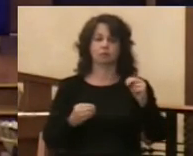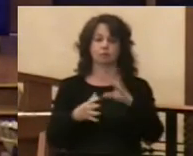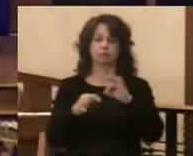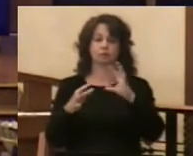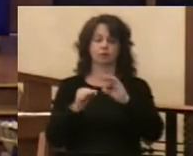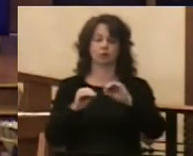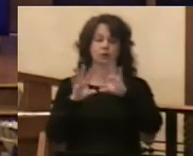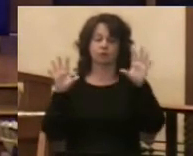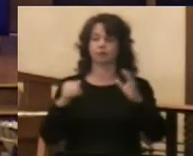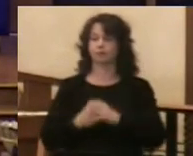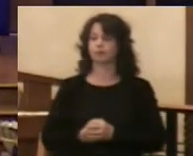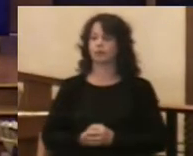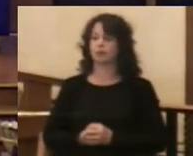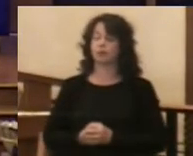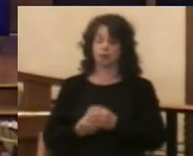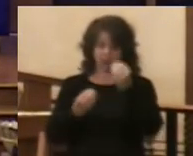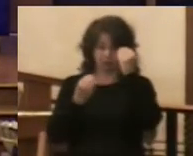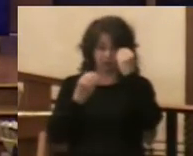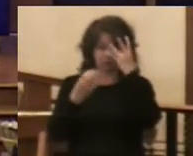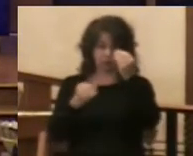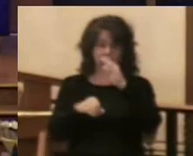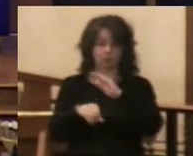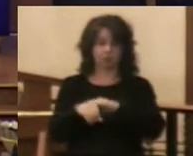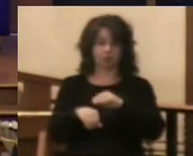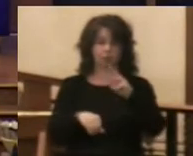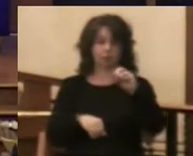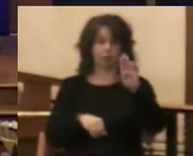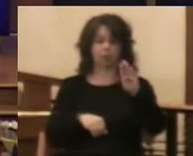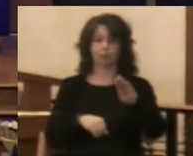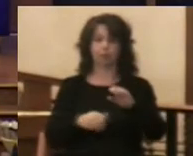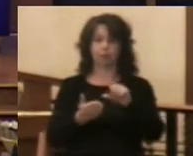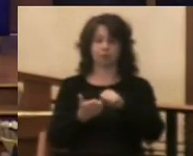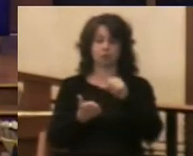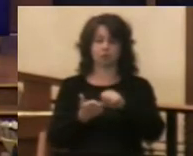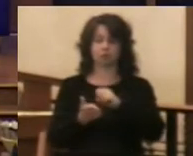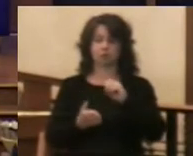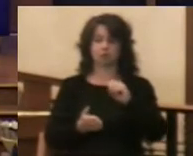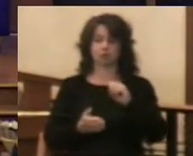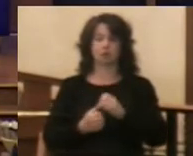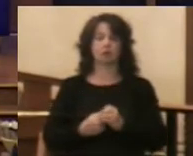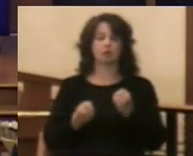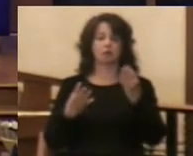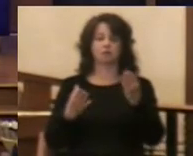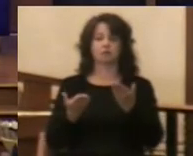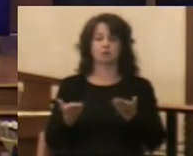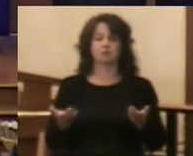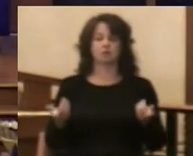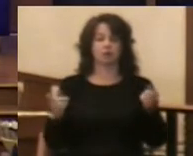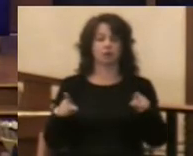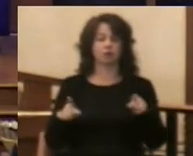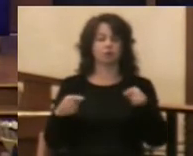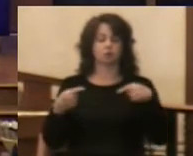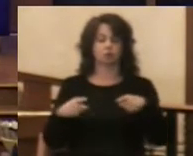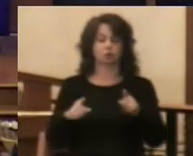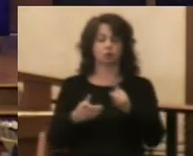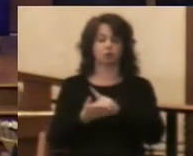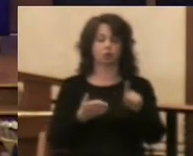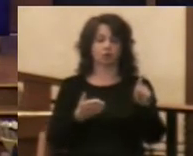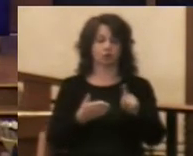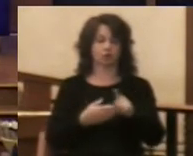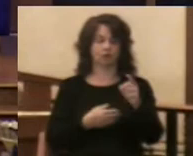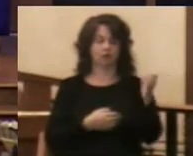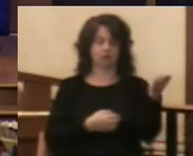on our website. There's lots of details as well regarding some special things happening around Easter, so take note of that, including an